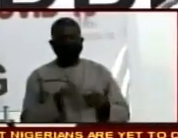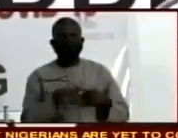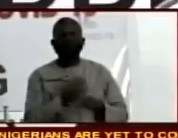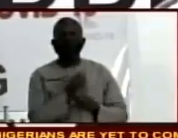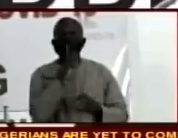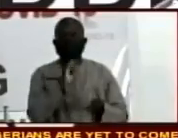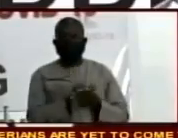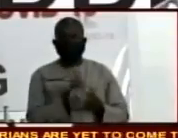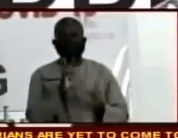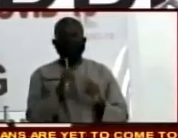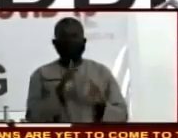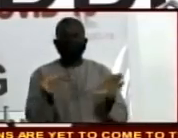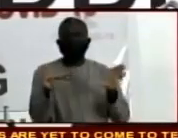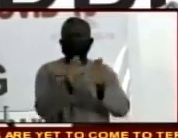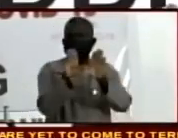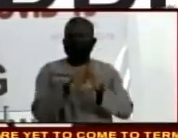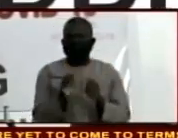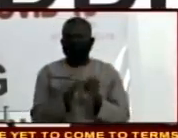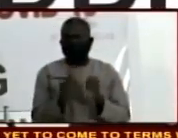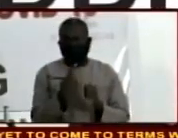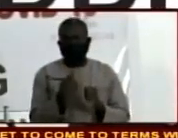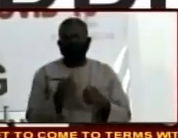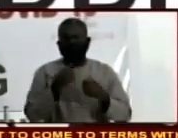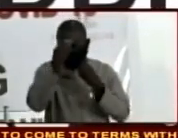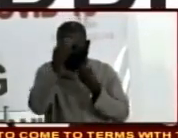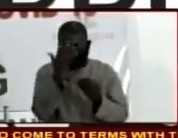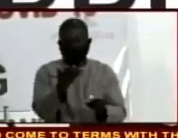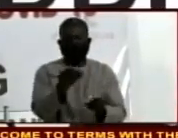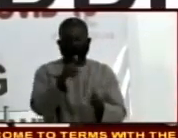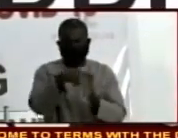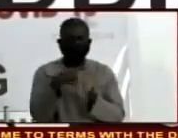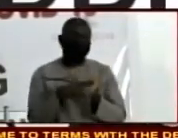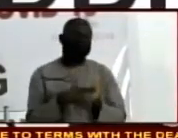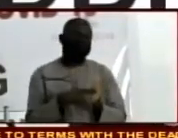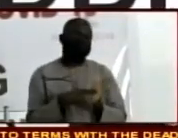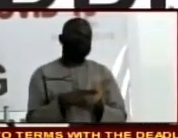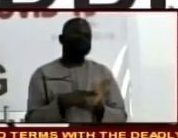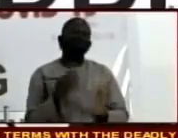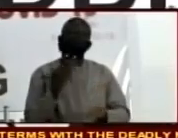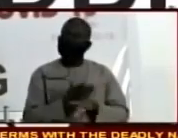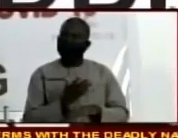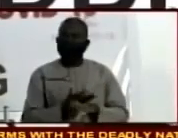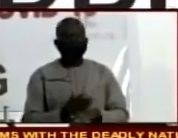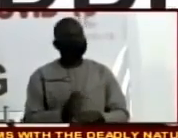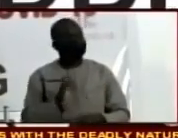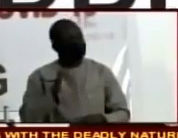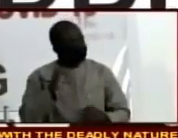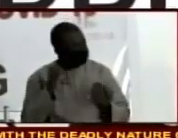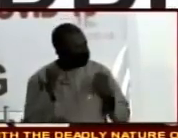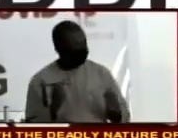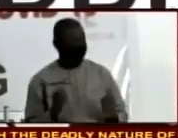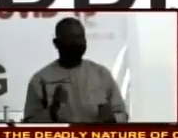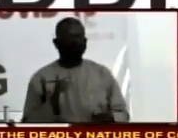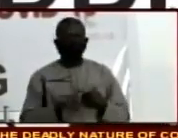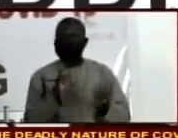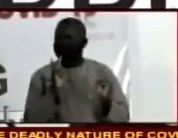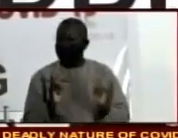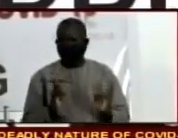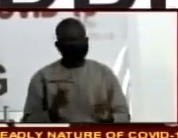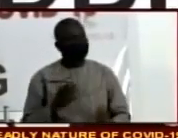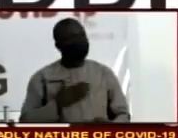ease lockdown guidance. In this regard, we are appealing strongly to the public to cooperate with the